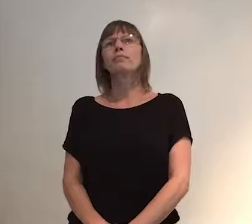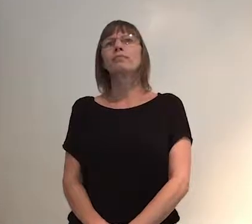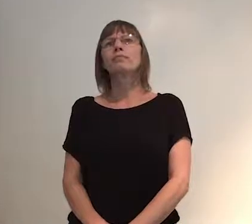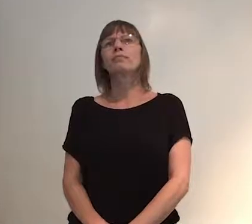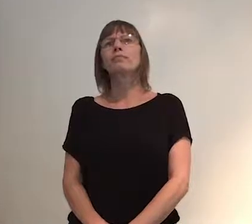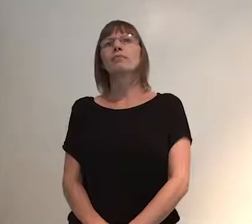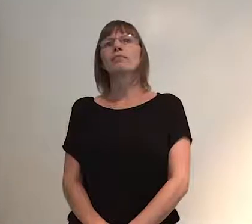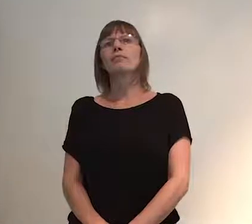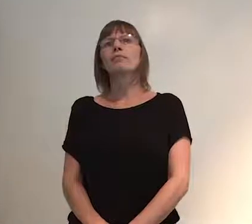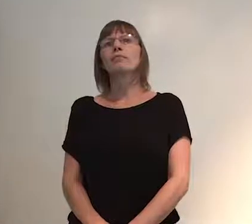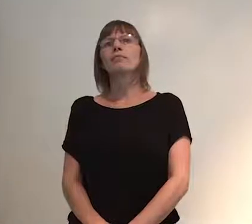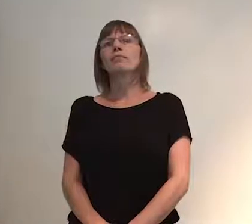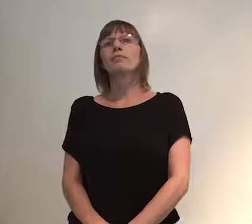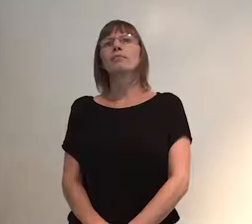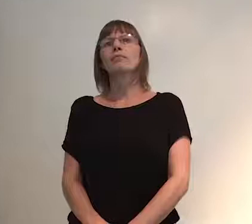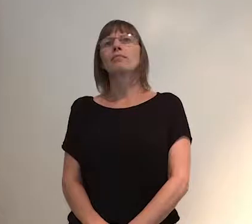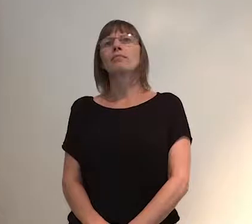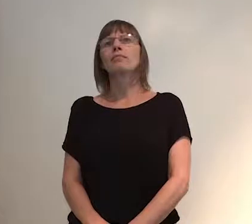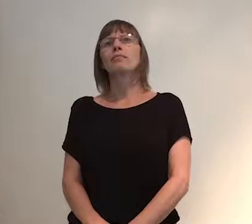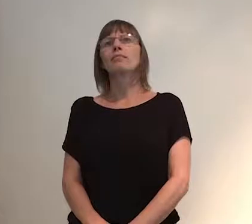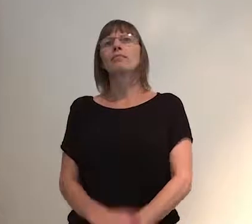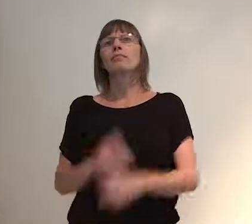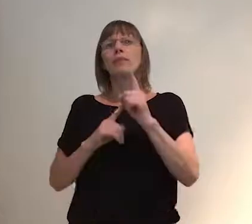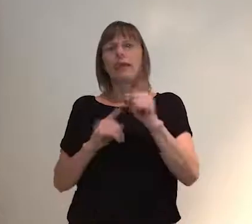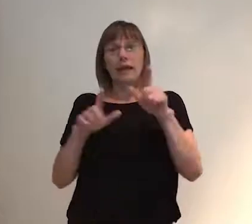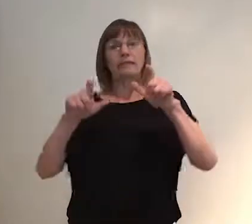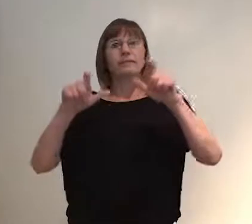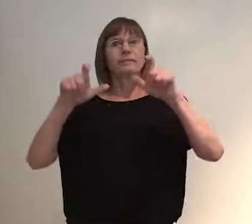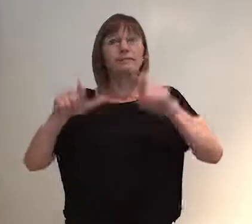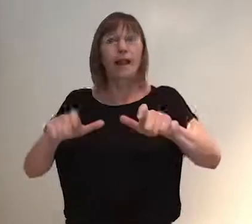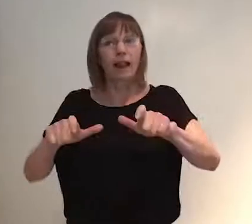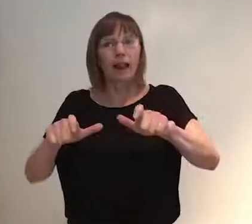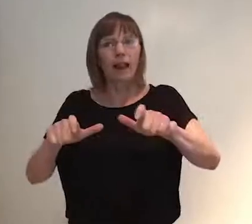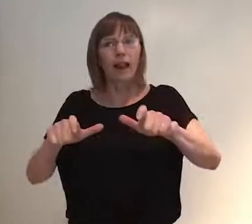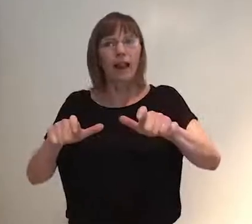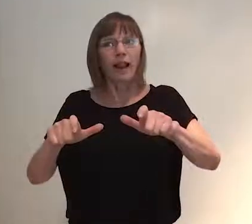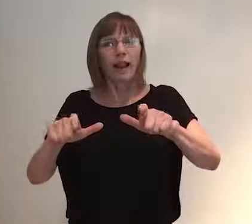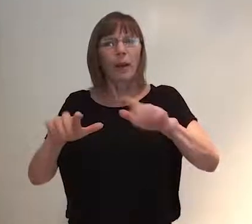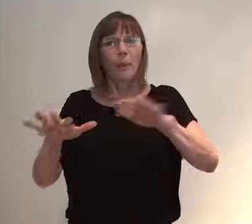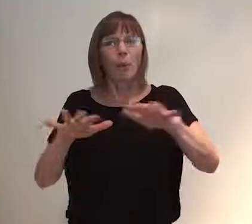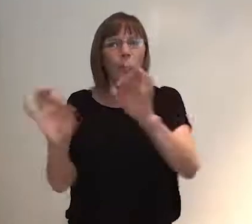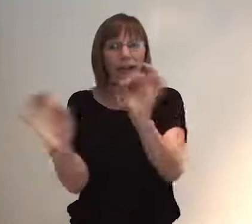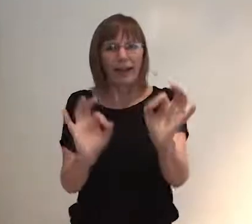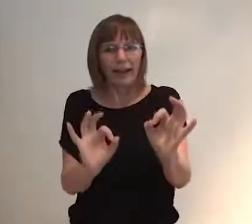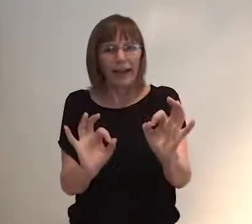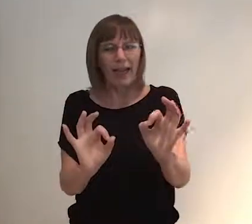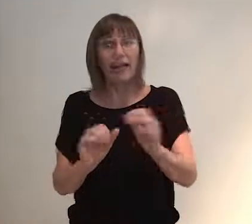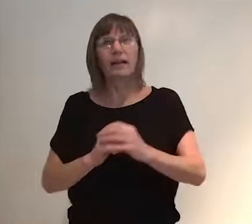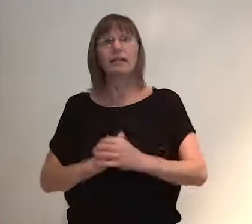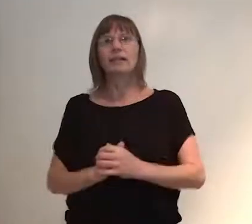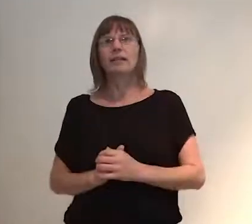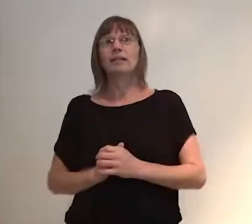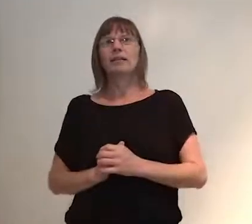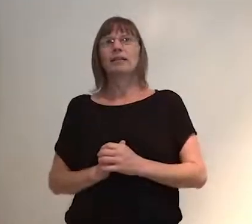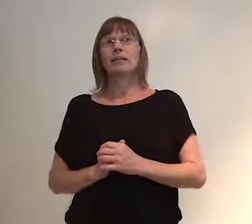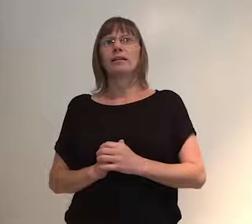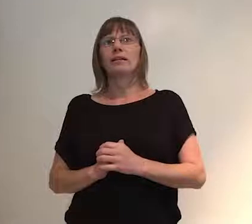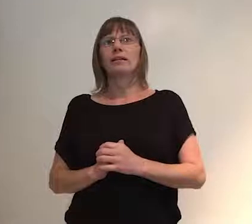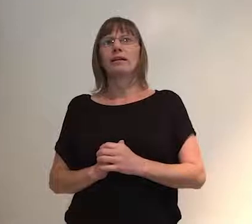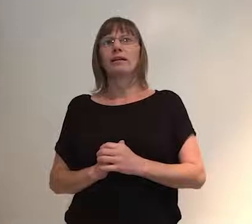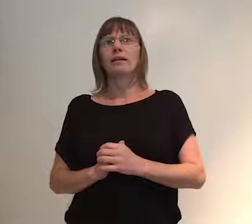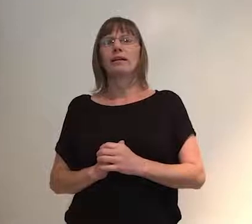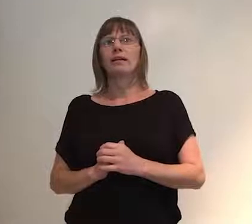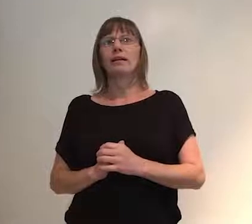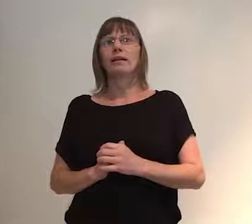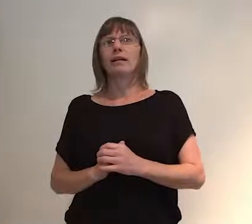And then we can find the stillness in the pose. Keeping those starfish fingers spread wide. Opening through